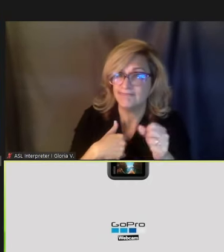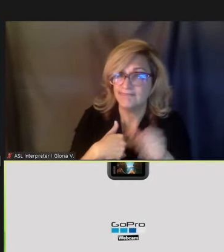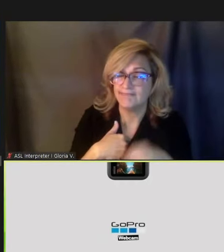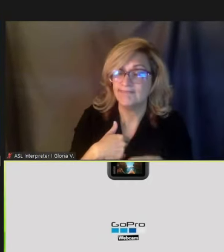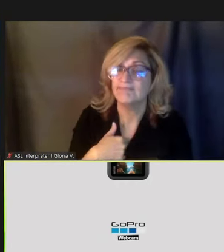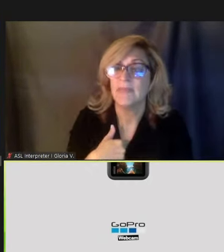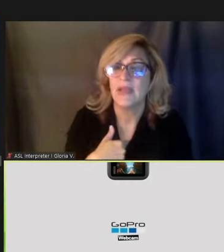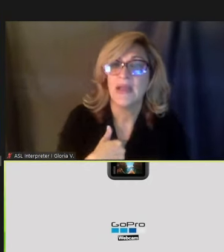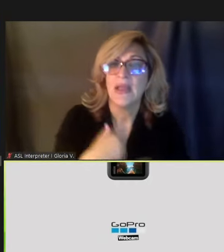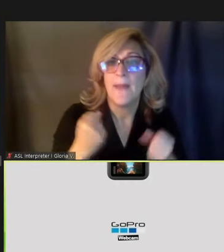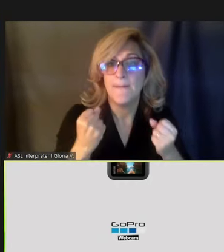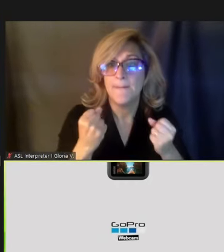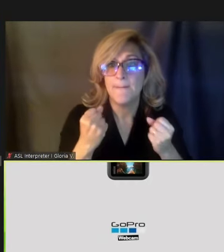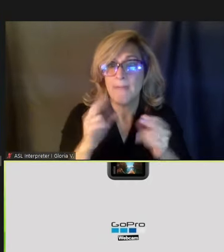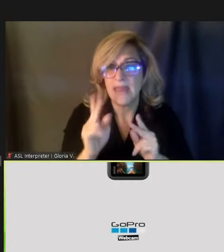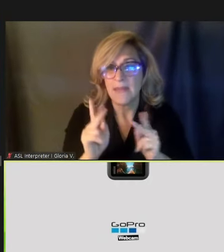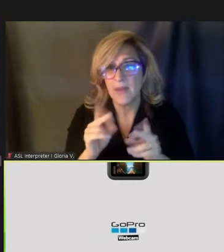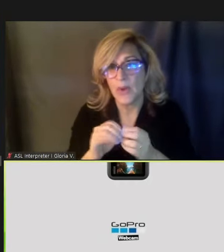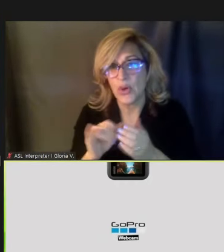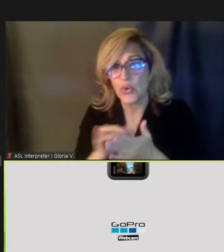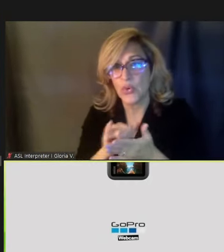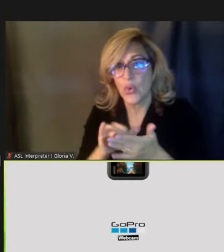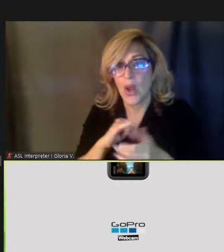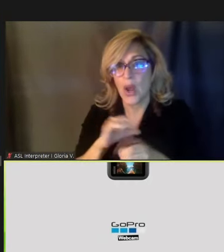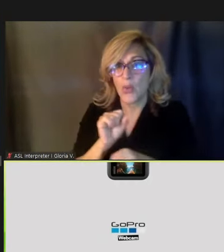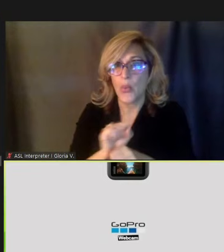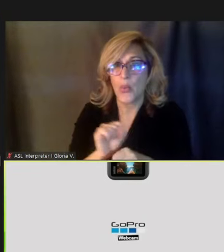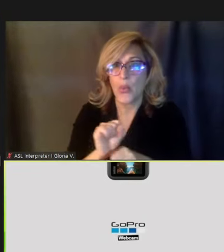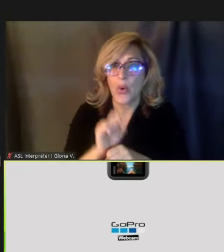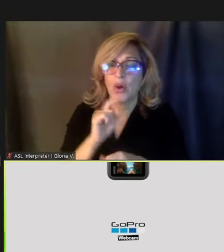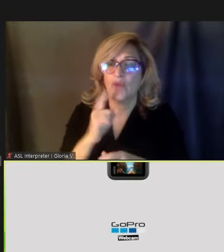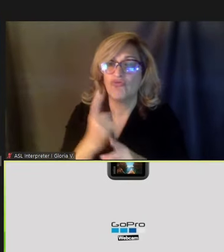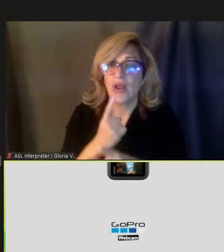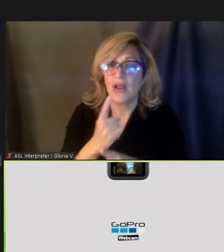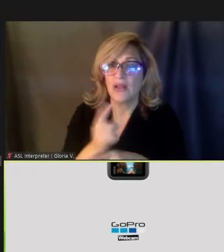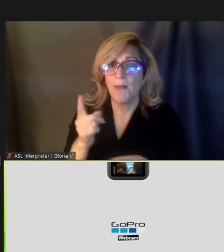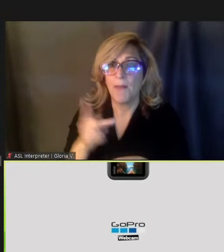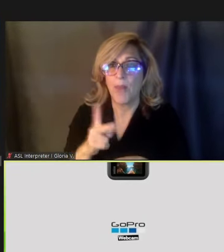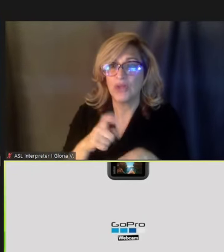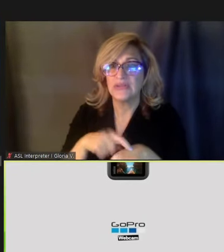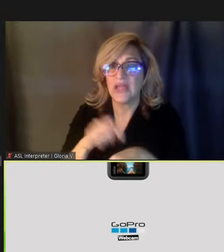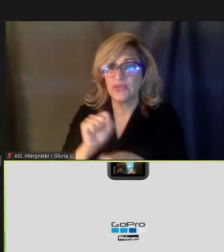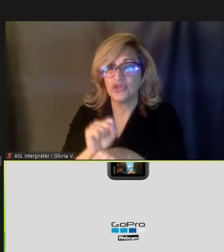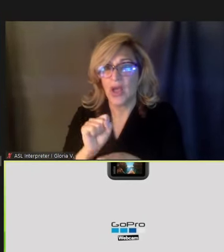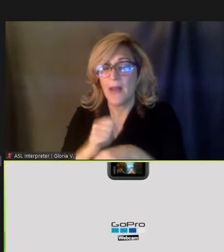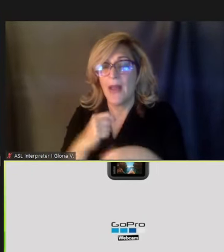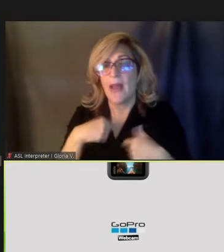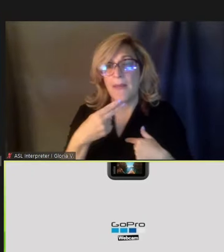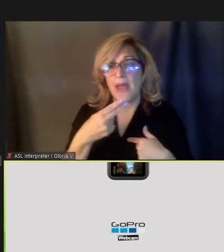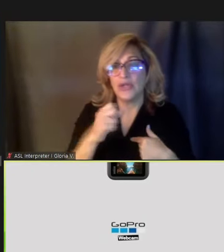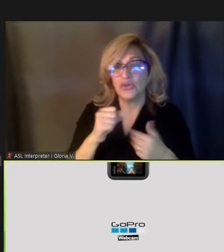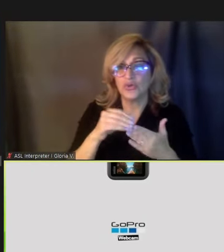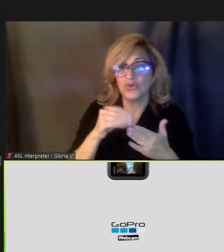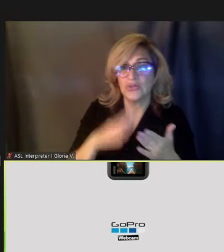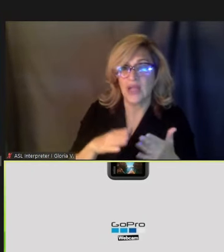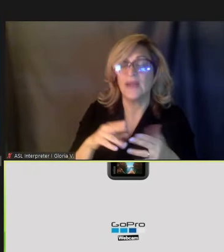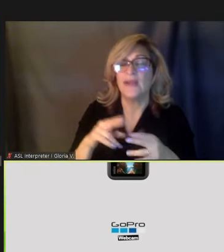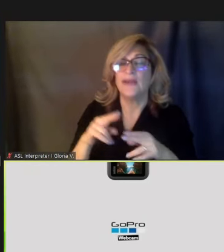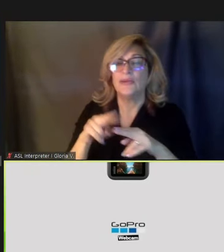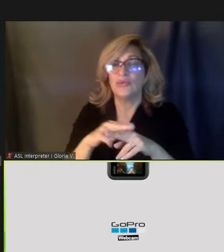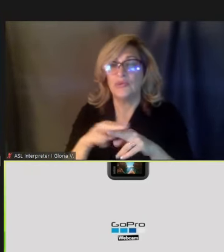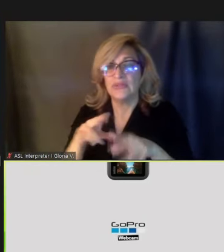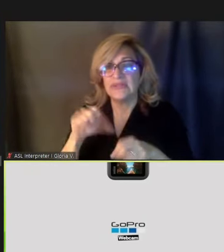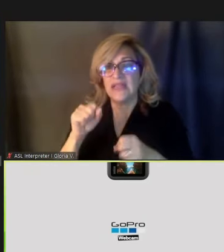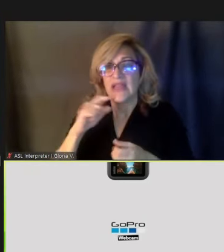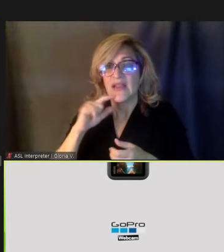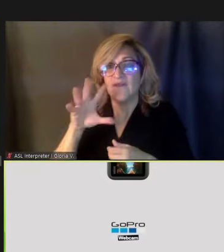Like thousands of other people in New York, I work a regular part-time job. I'm a high school student, and taking public transportation will take 50%